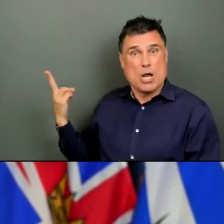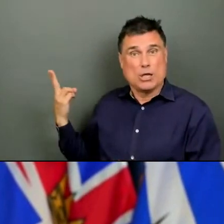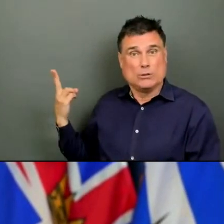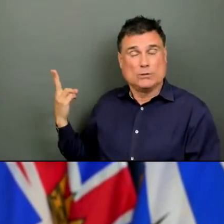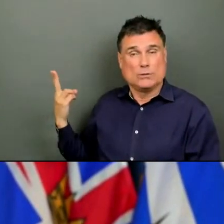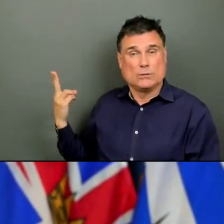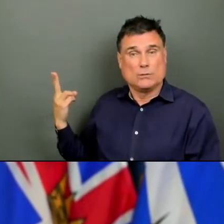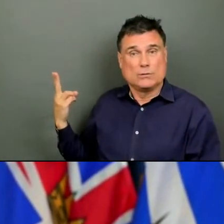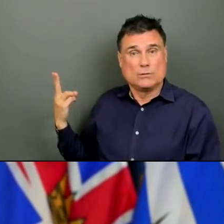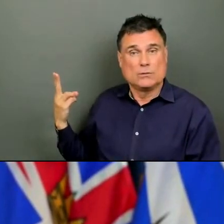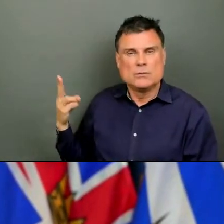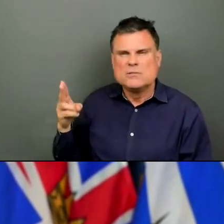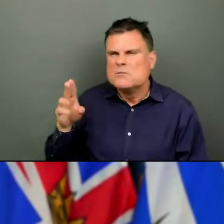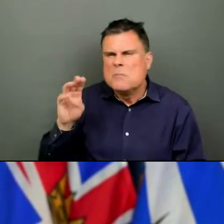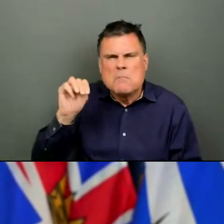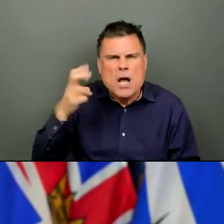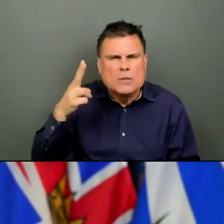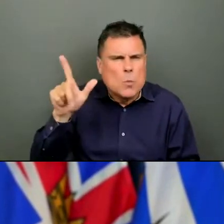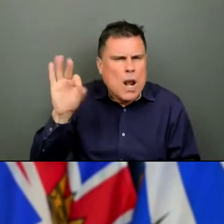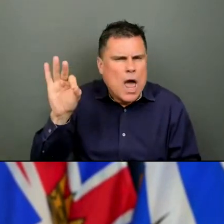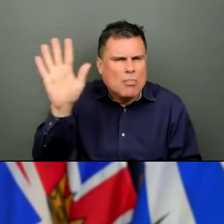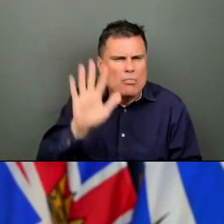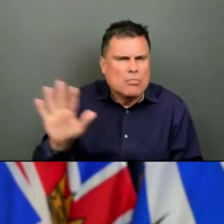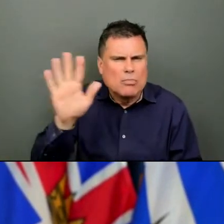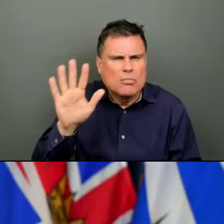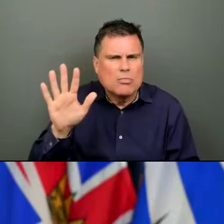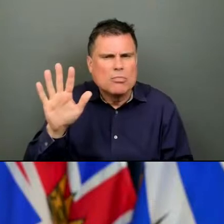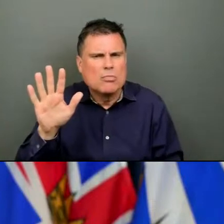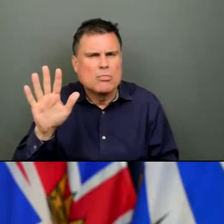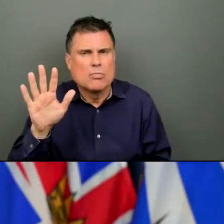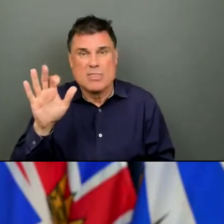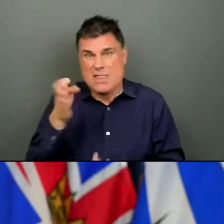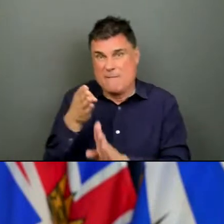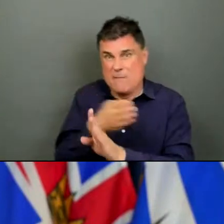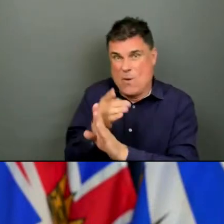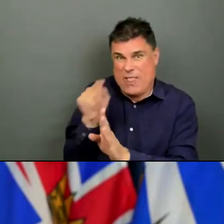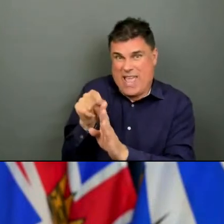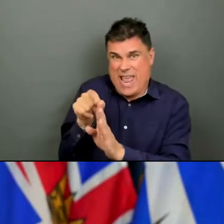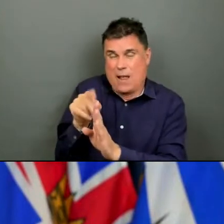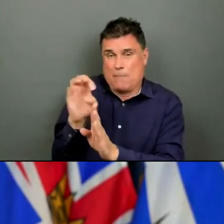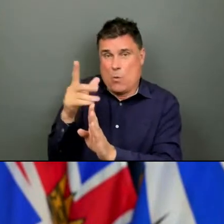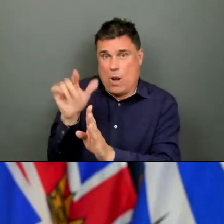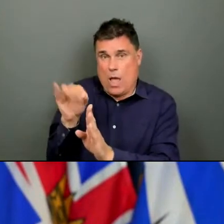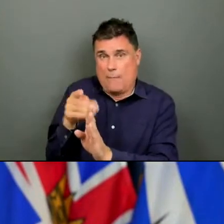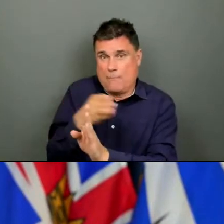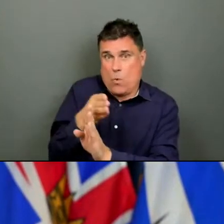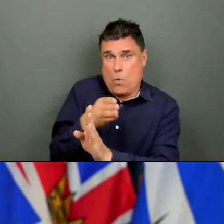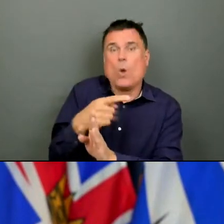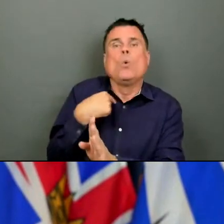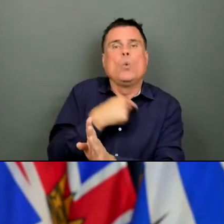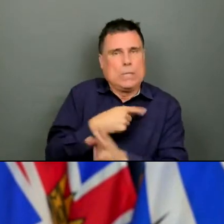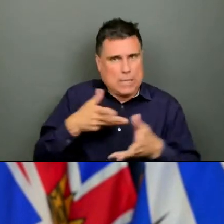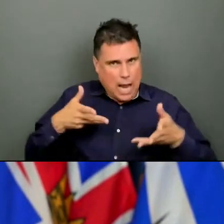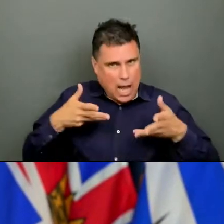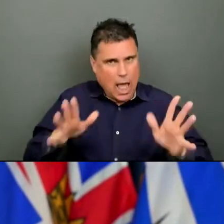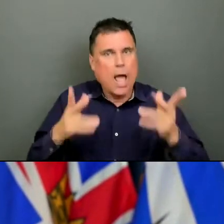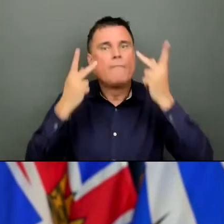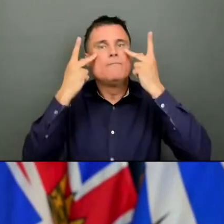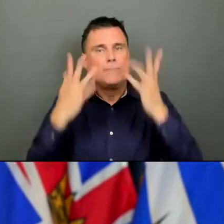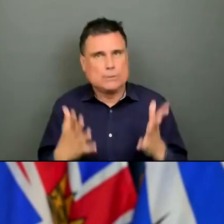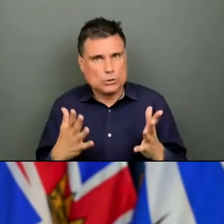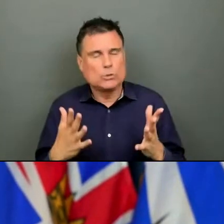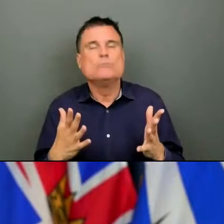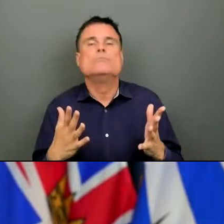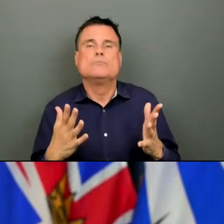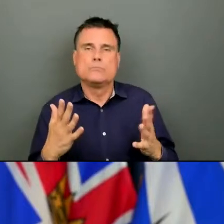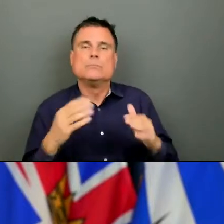on March 29th, 4 days earlier, we actually relaxed very significantly visitation in long-term care. And so